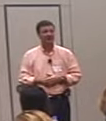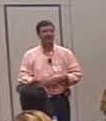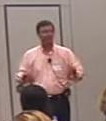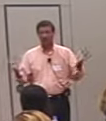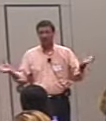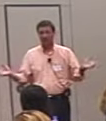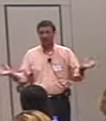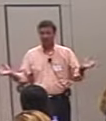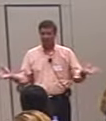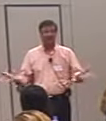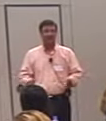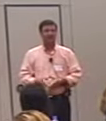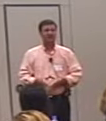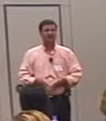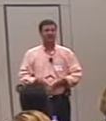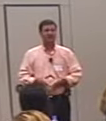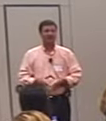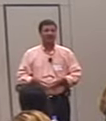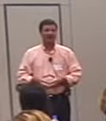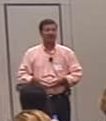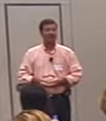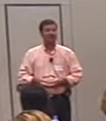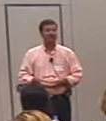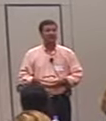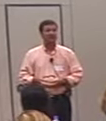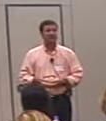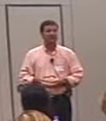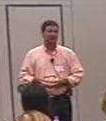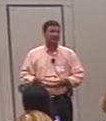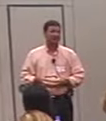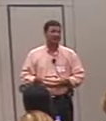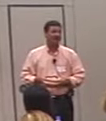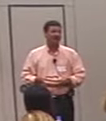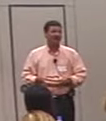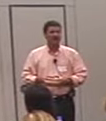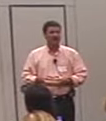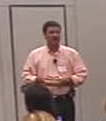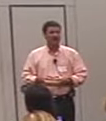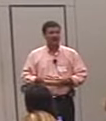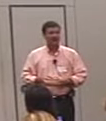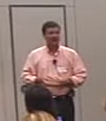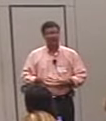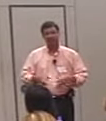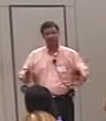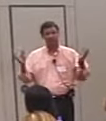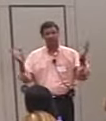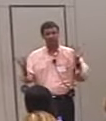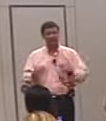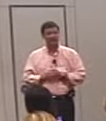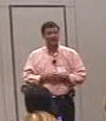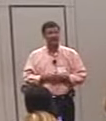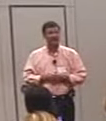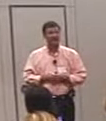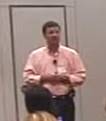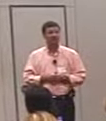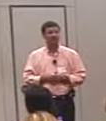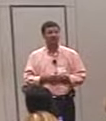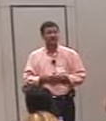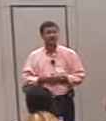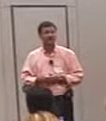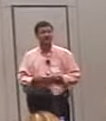here. My solution is I tell her what to do. She doesn't do it, she gets an F. And that's the